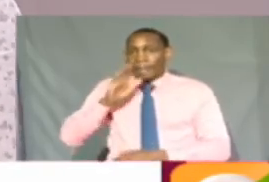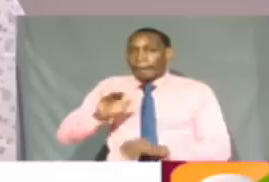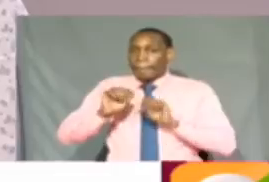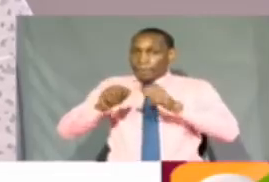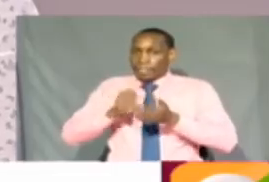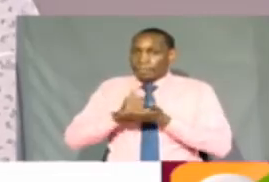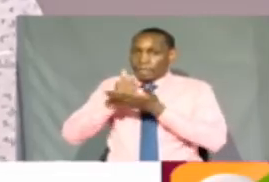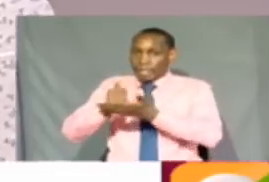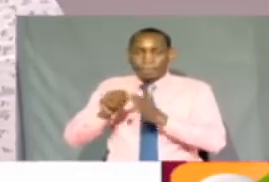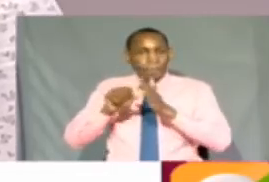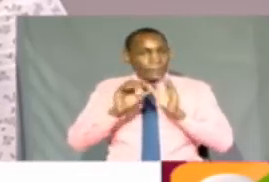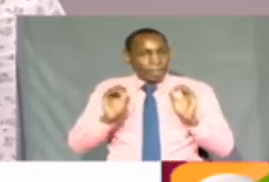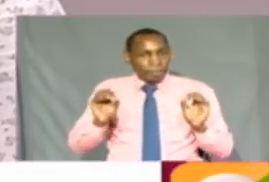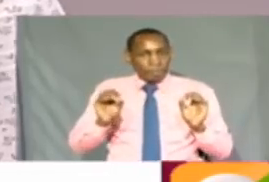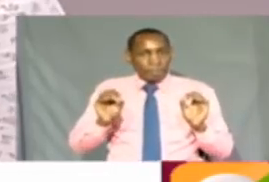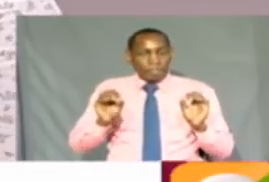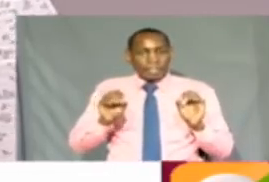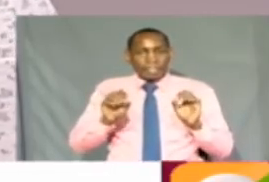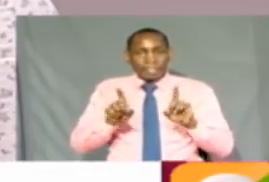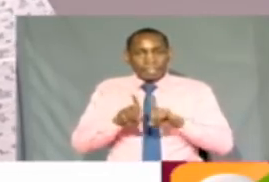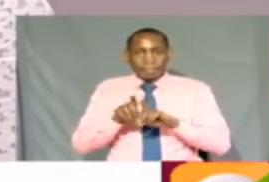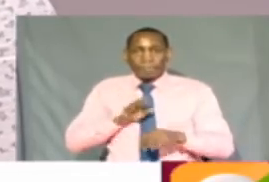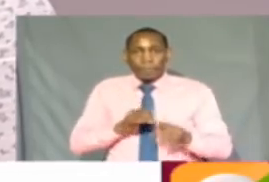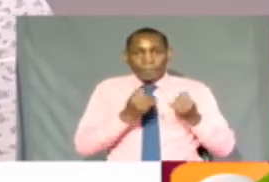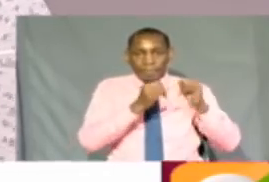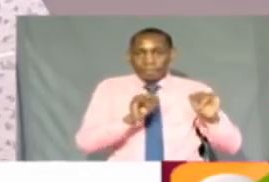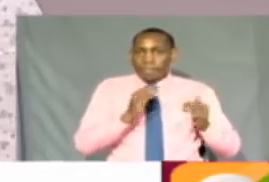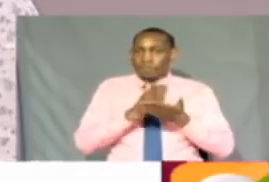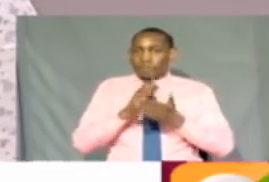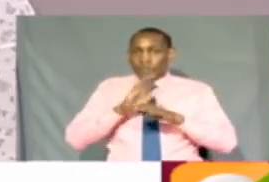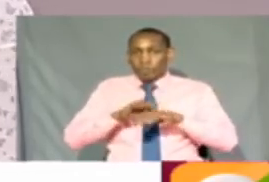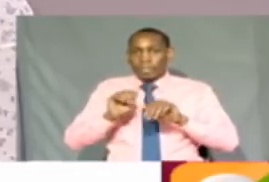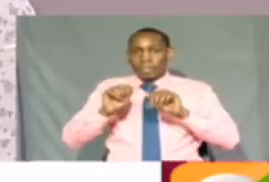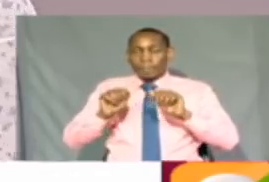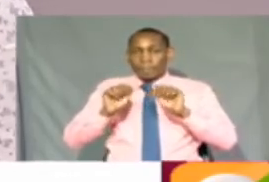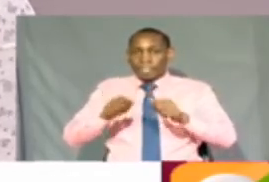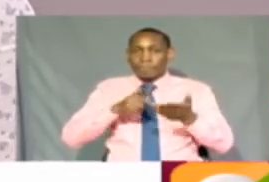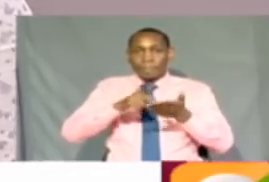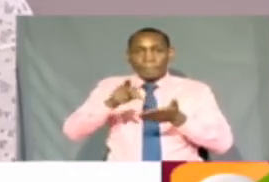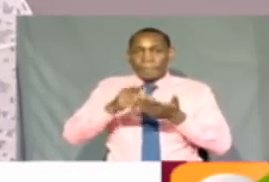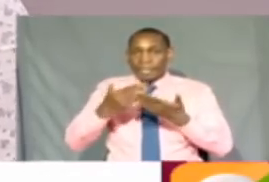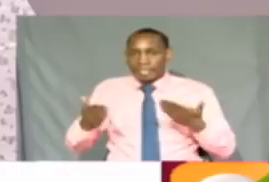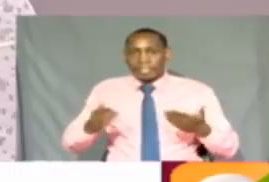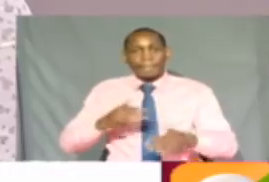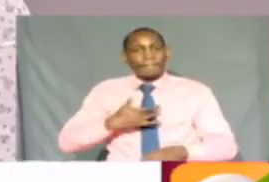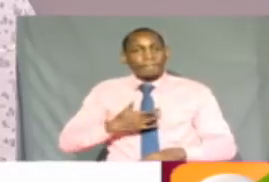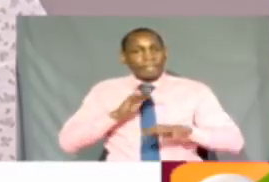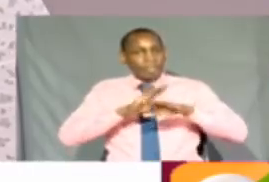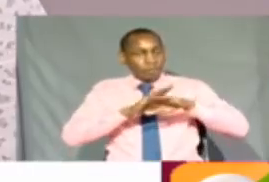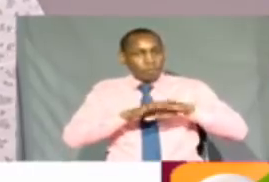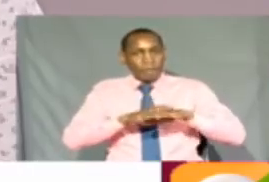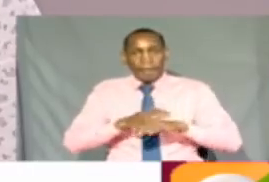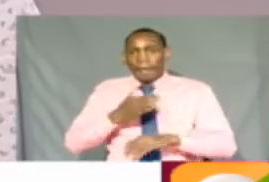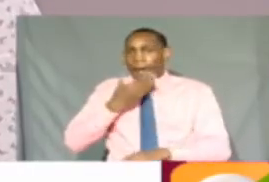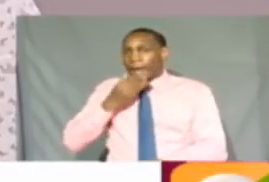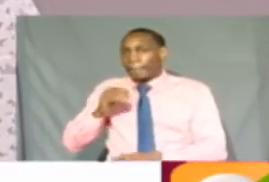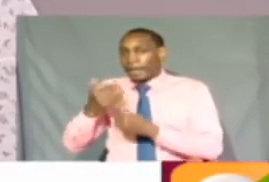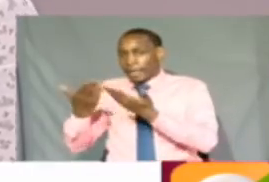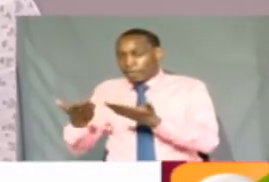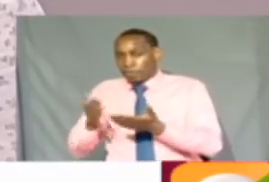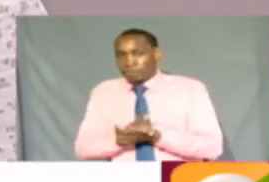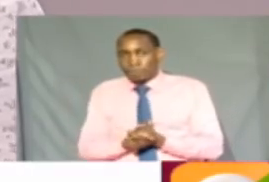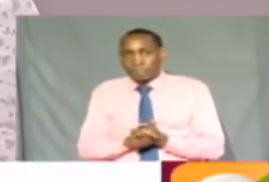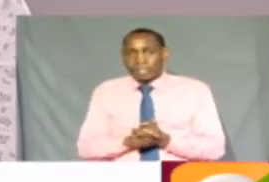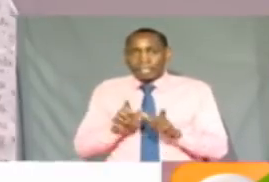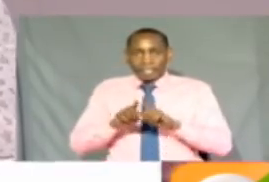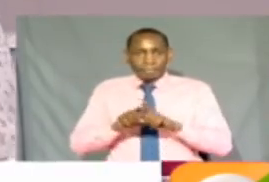help him. It's okay. And be a woman who's independent. There's nothing as beautiful as paying your own bills as a woman. Yeah. It feels nice, you know. One woman see it here, at the end of the day,